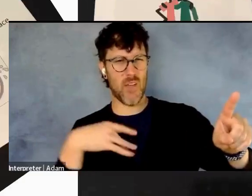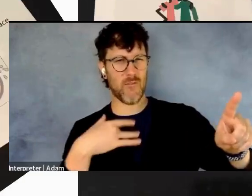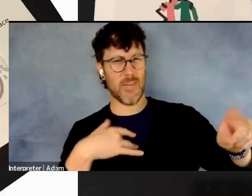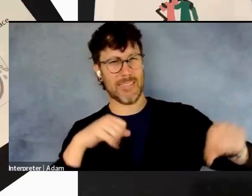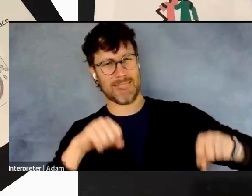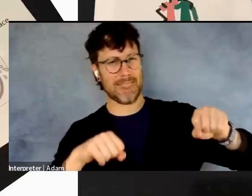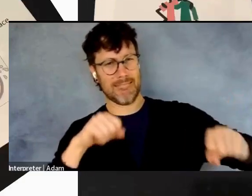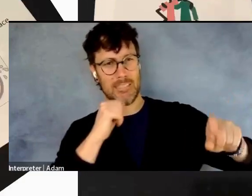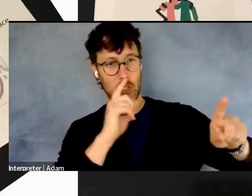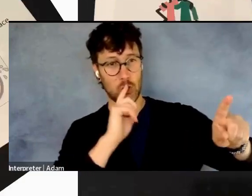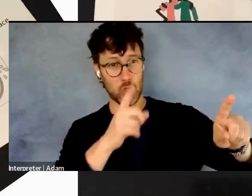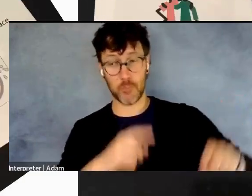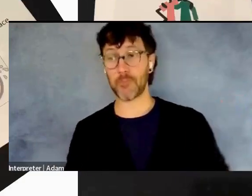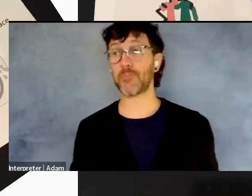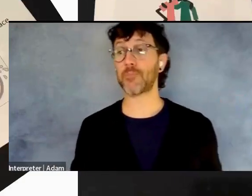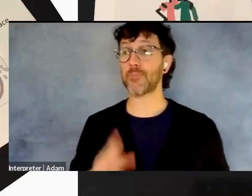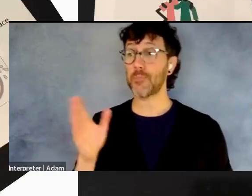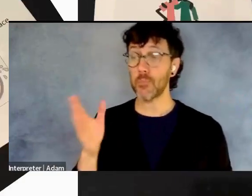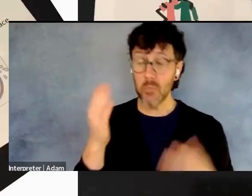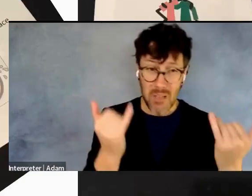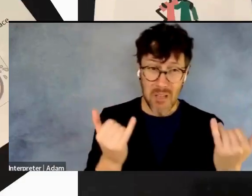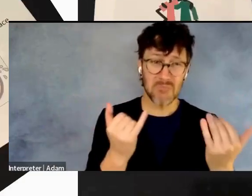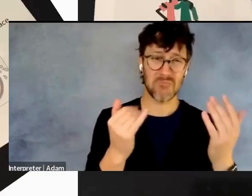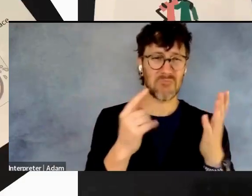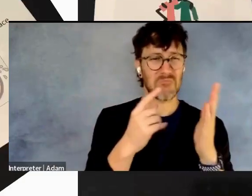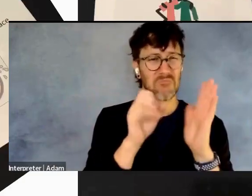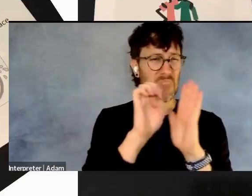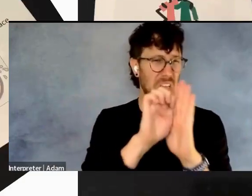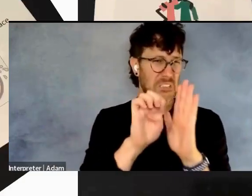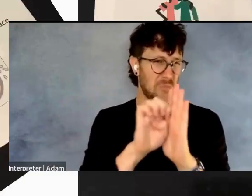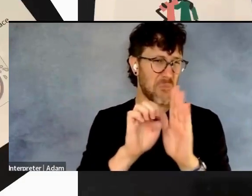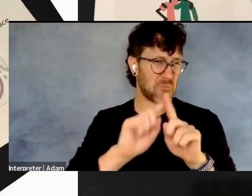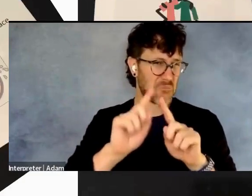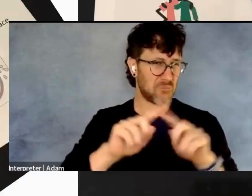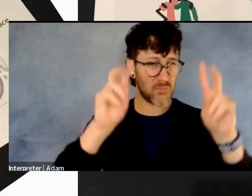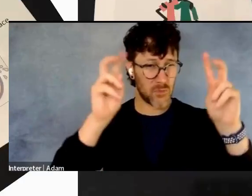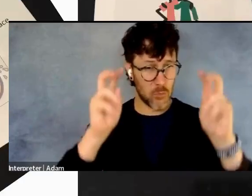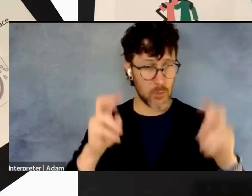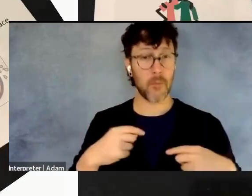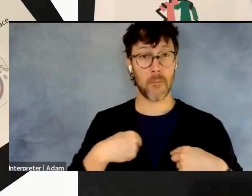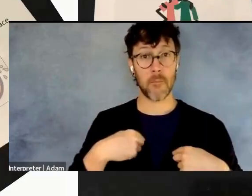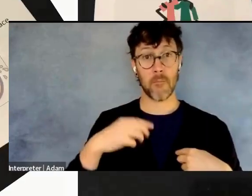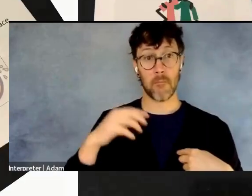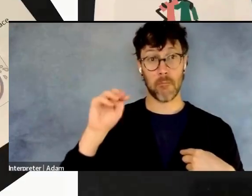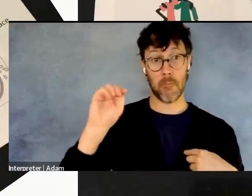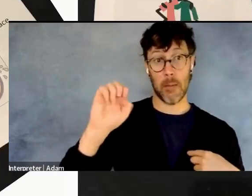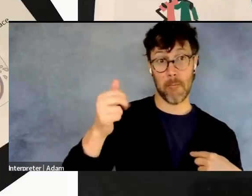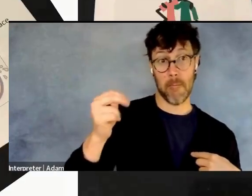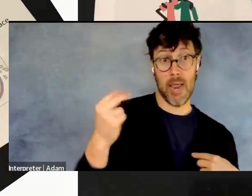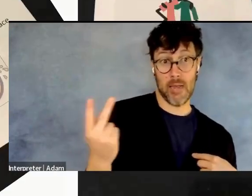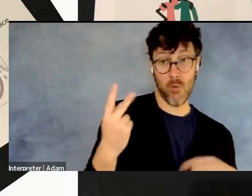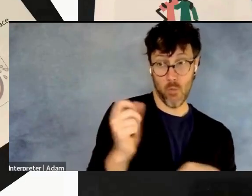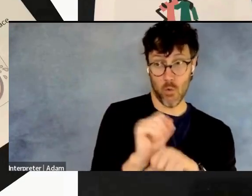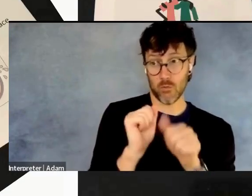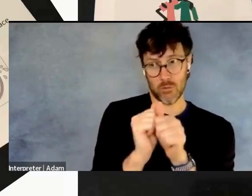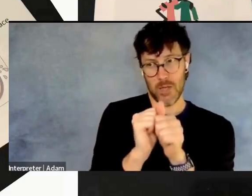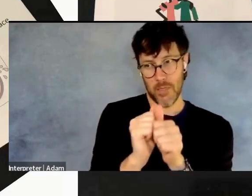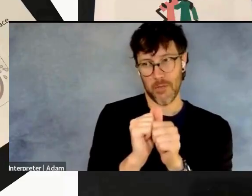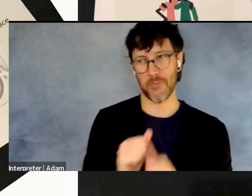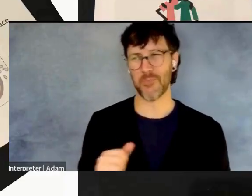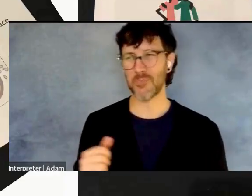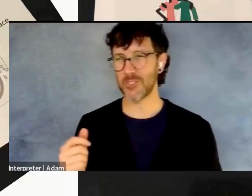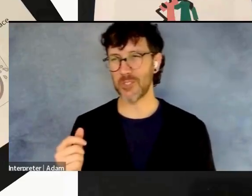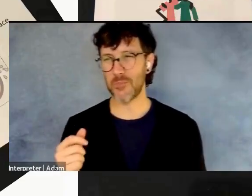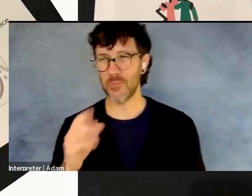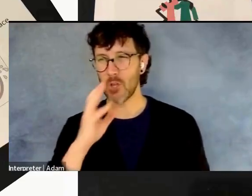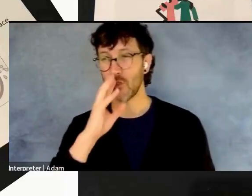some examples of topics. So Megan and I, we worked together. We talked about going